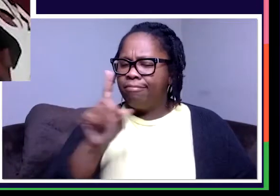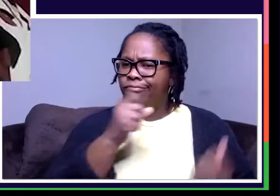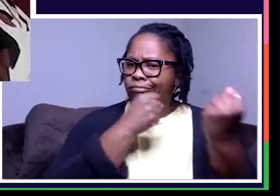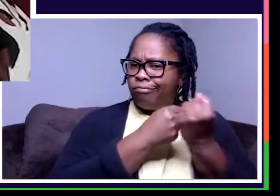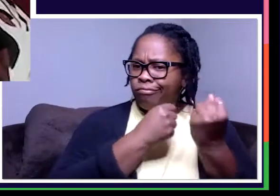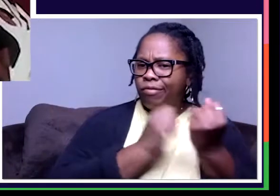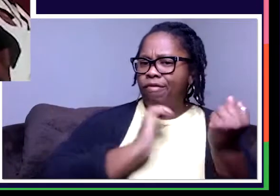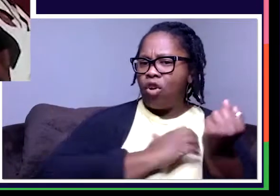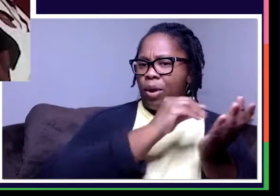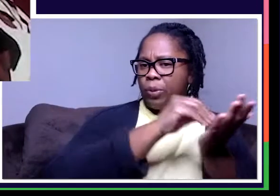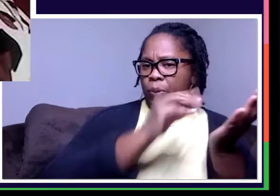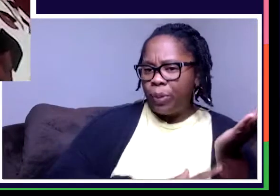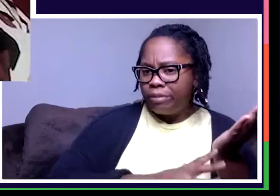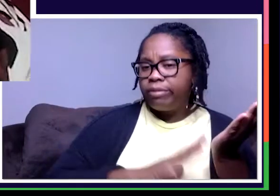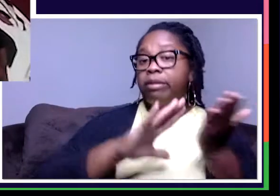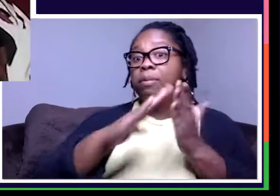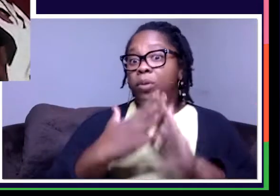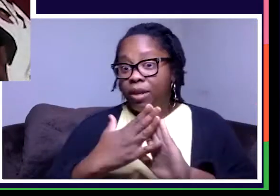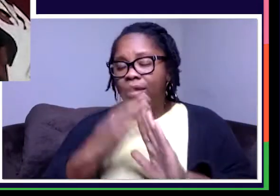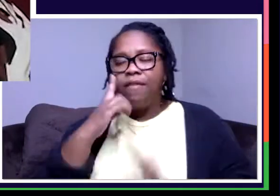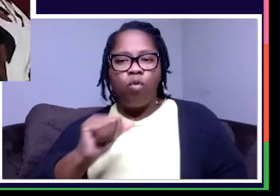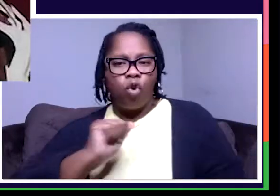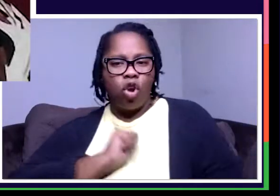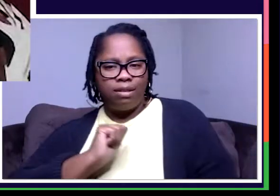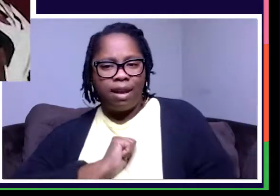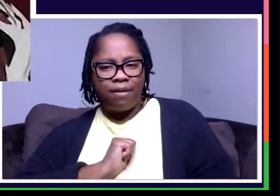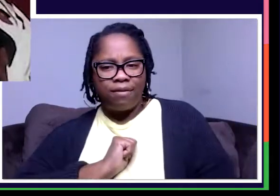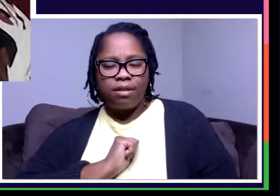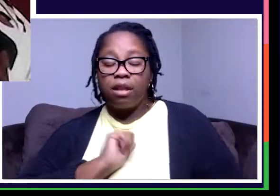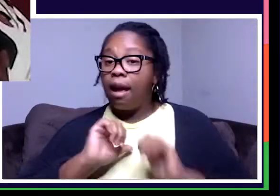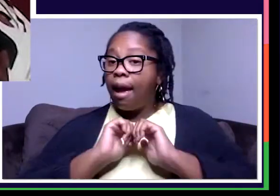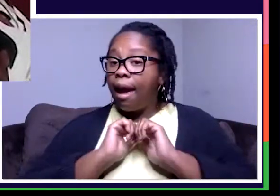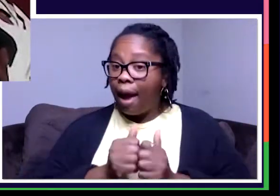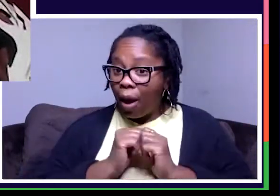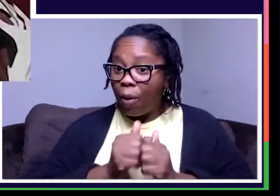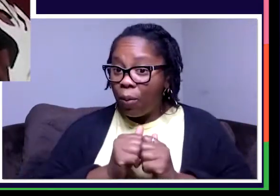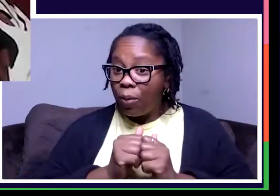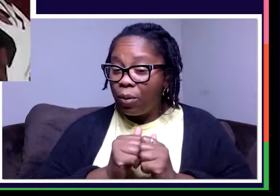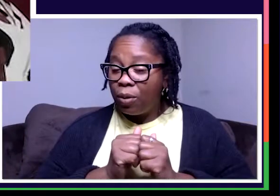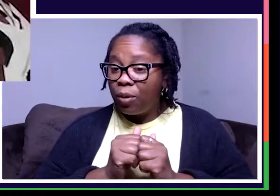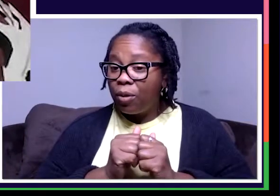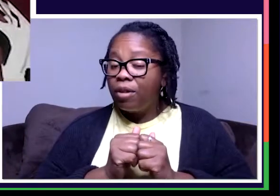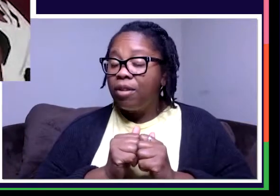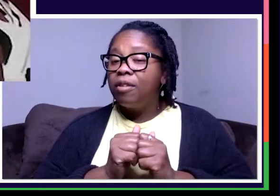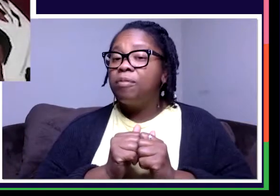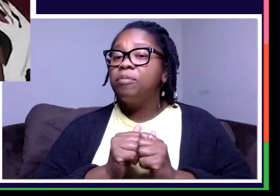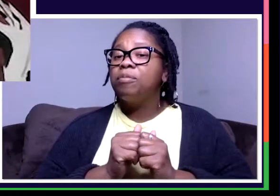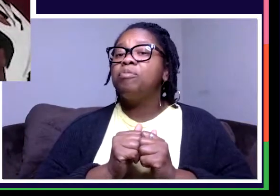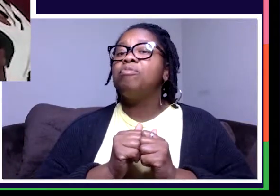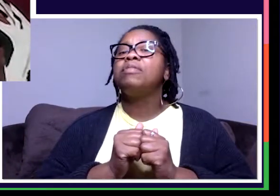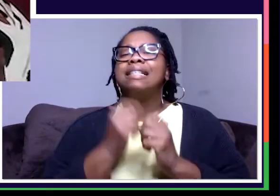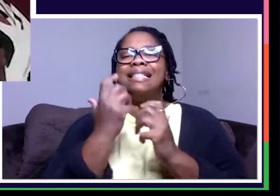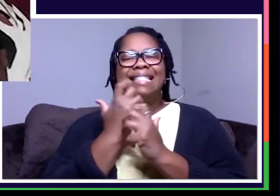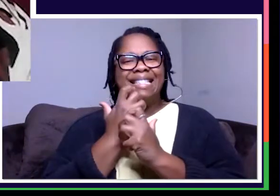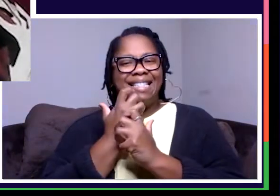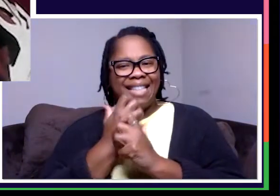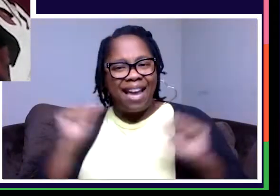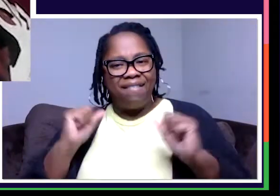LAUSD to stand up for our students, our communities, and ourselves by